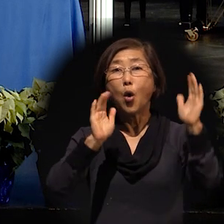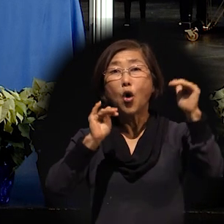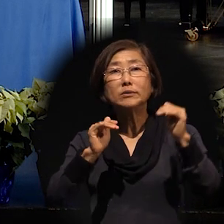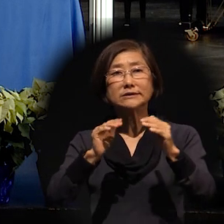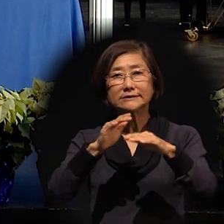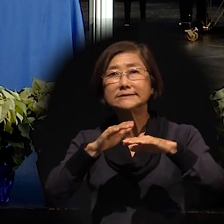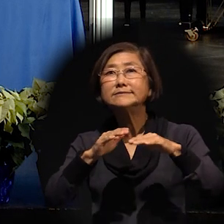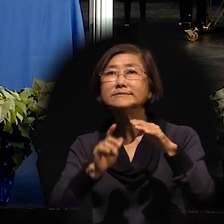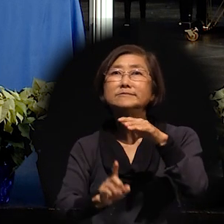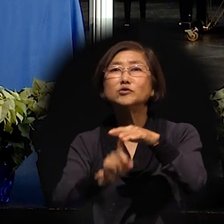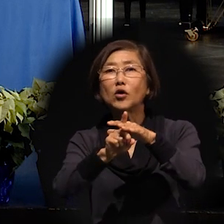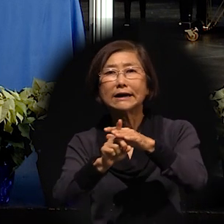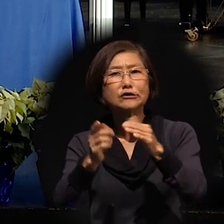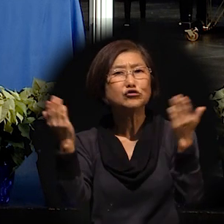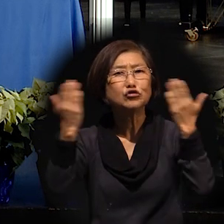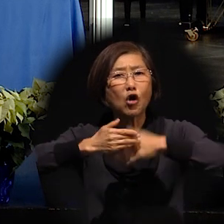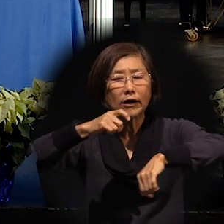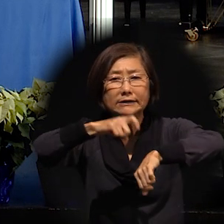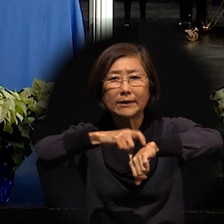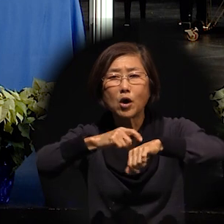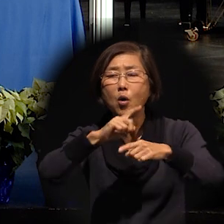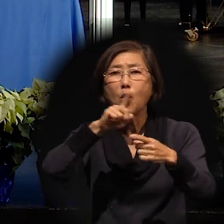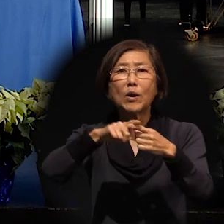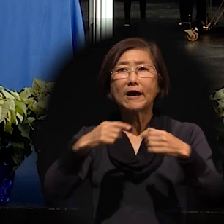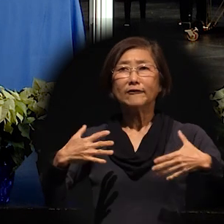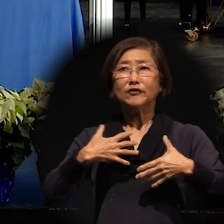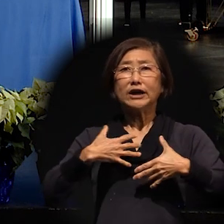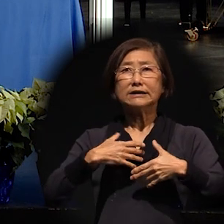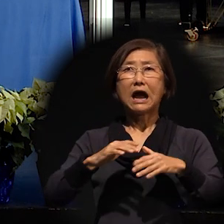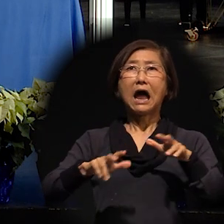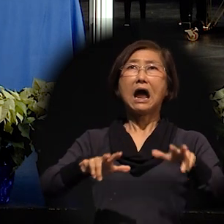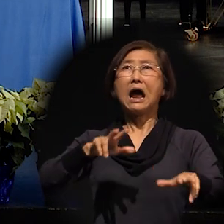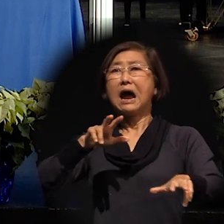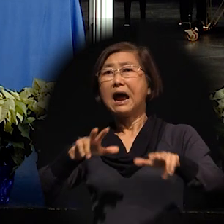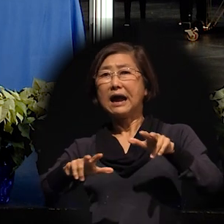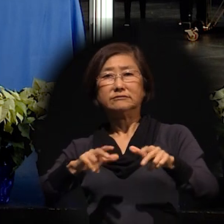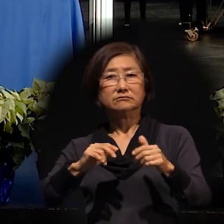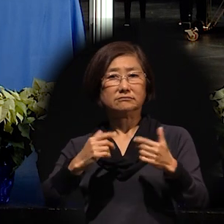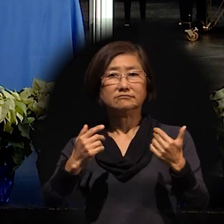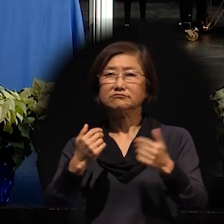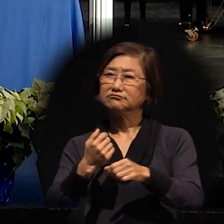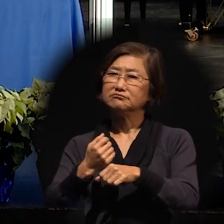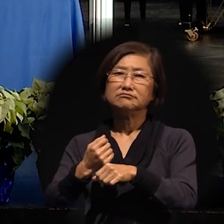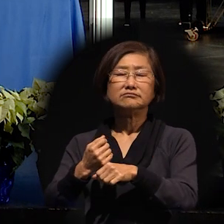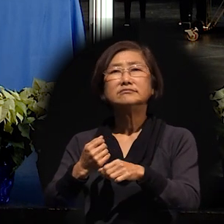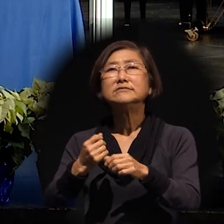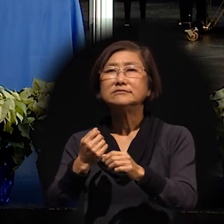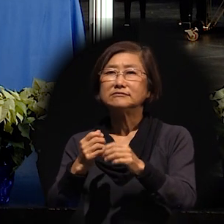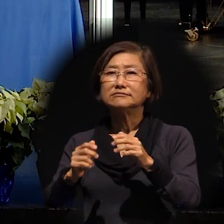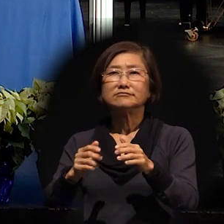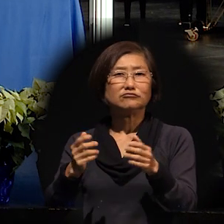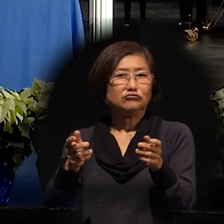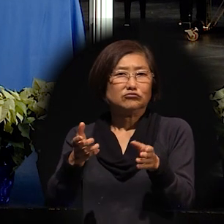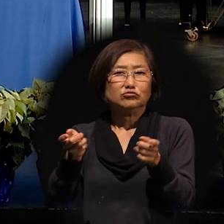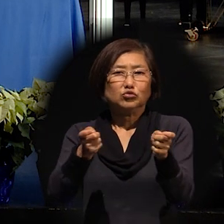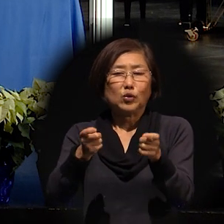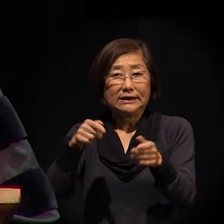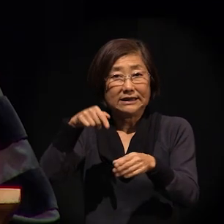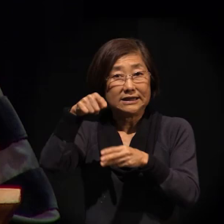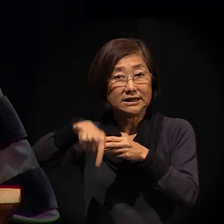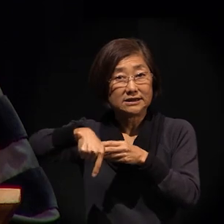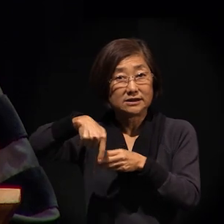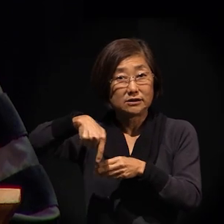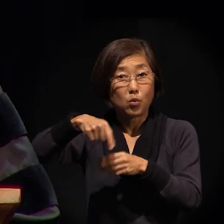civilization, hope has surfaced in the darkest of times when fear and uncertainty has dominated this